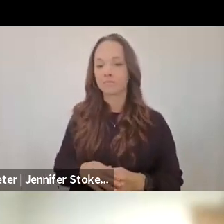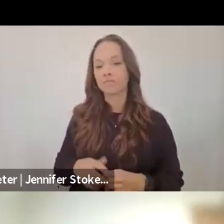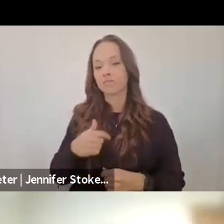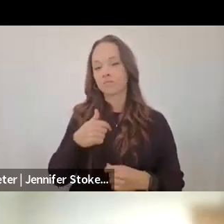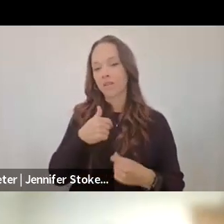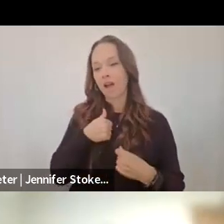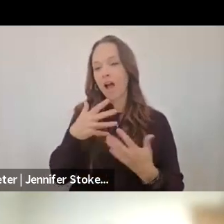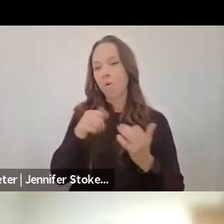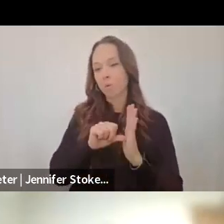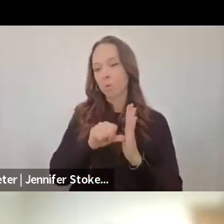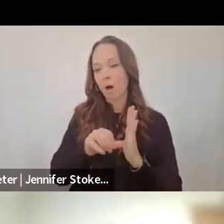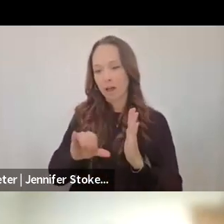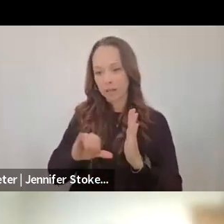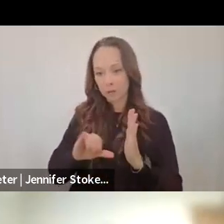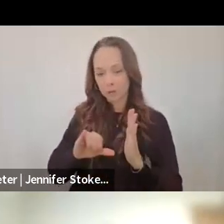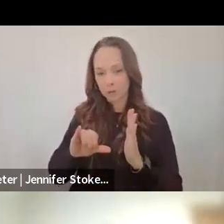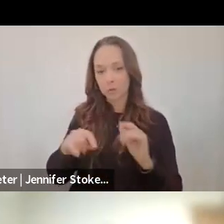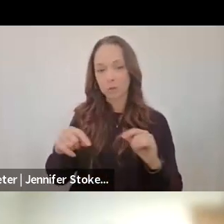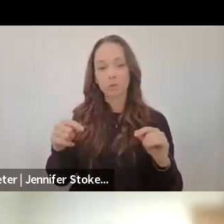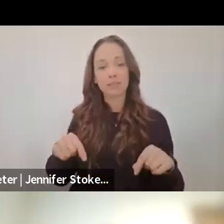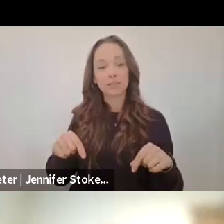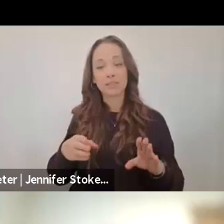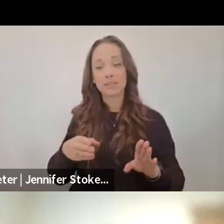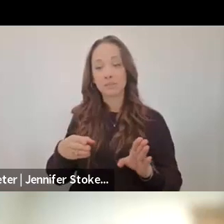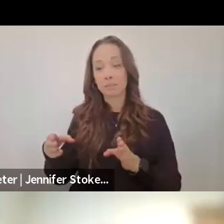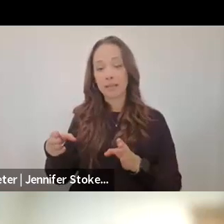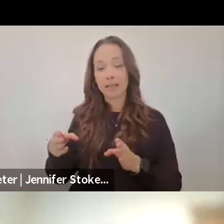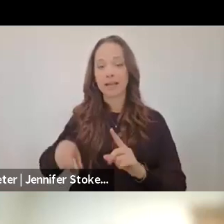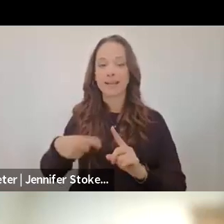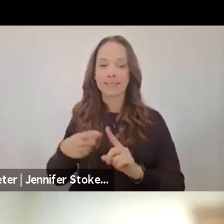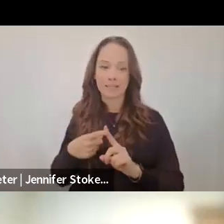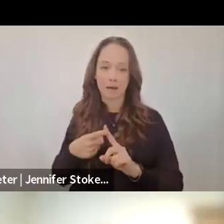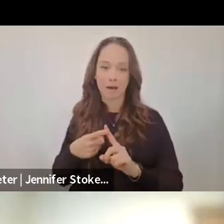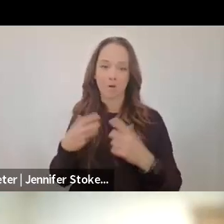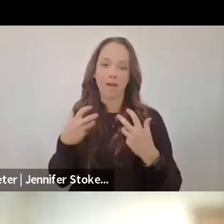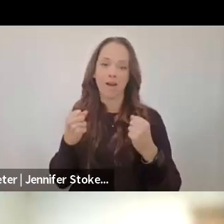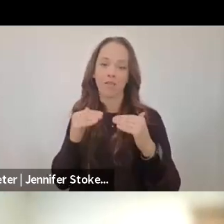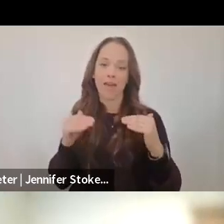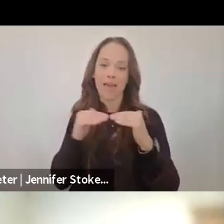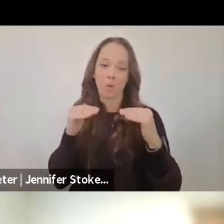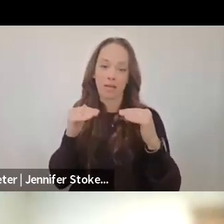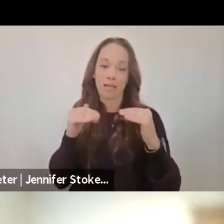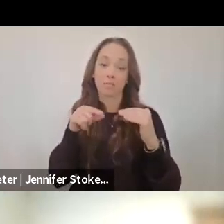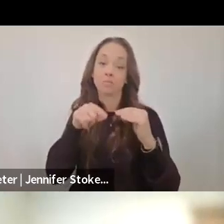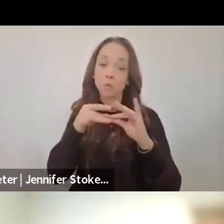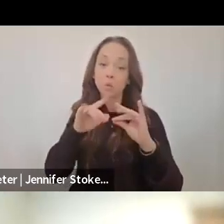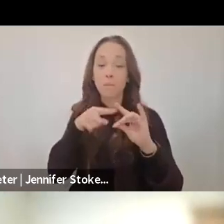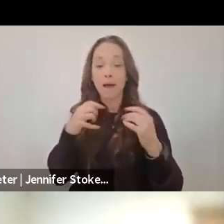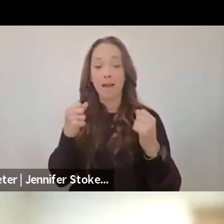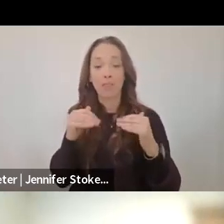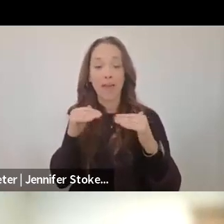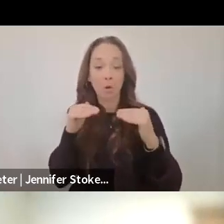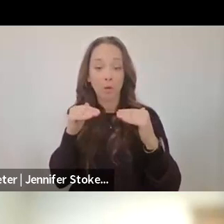also highlight that this plan is all about health equity. So when we talk about health equity, we're looking at